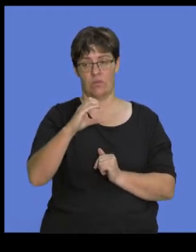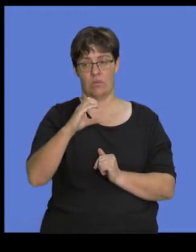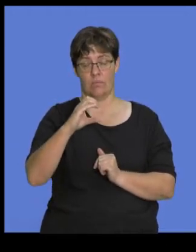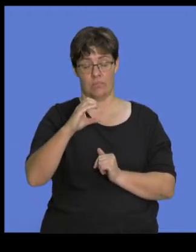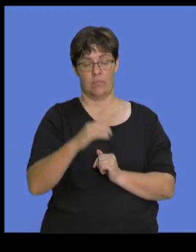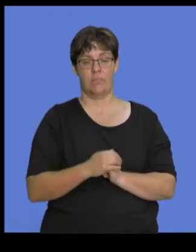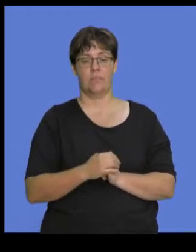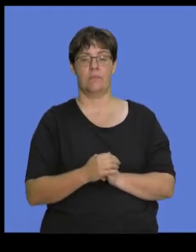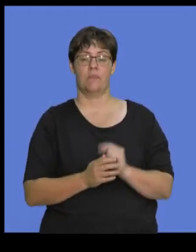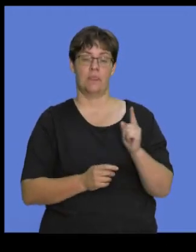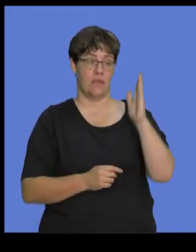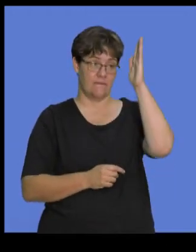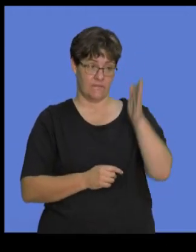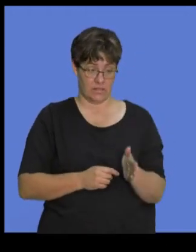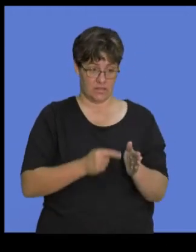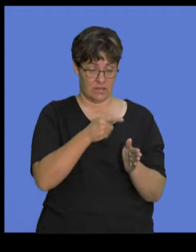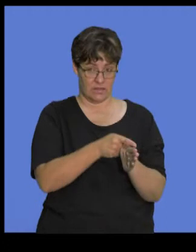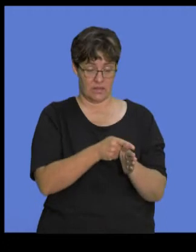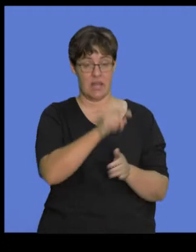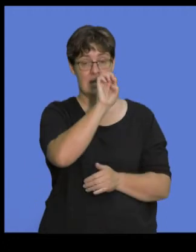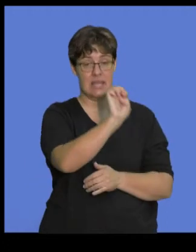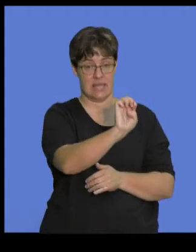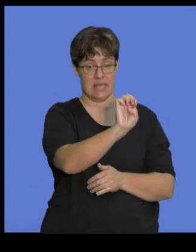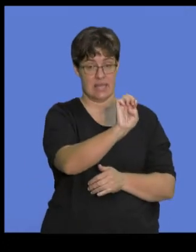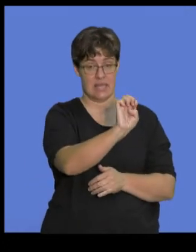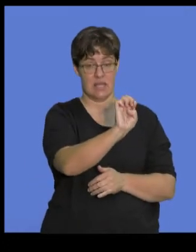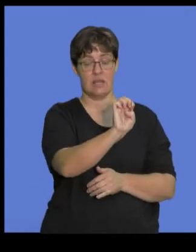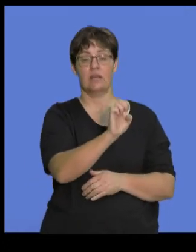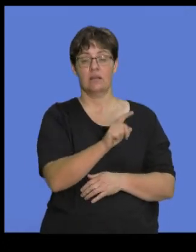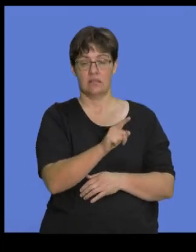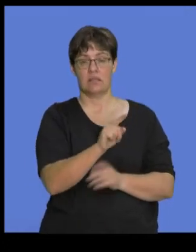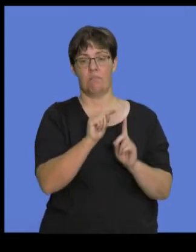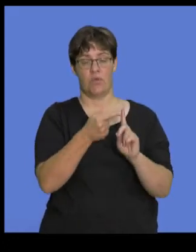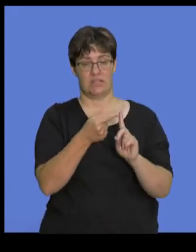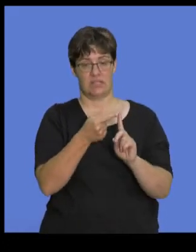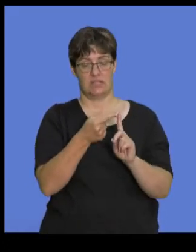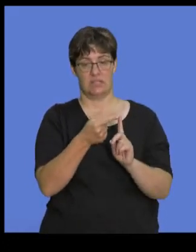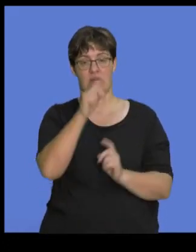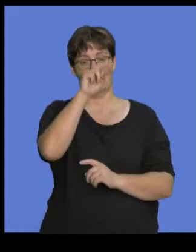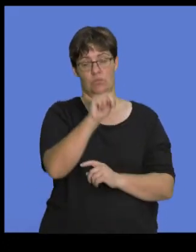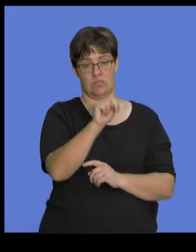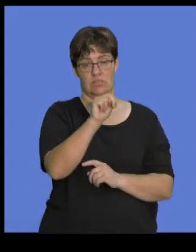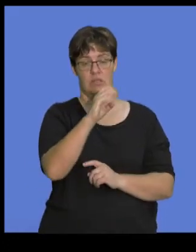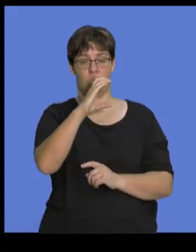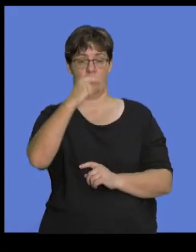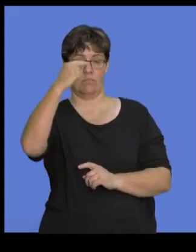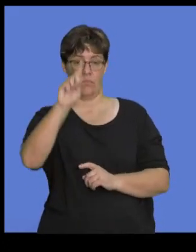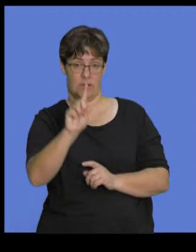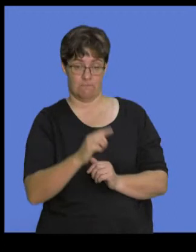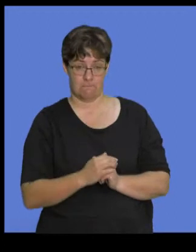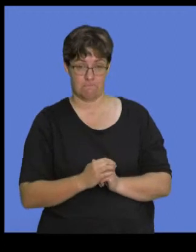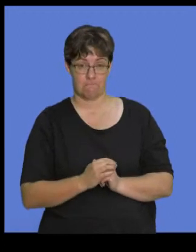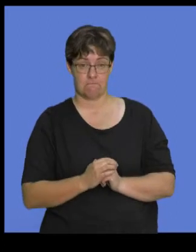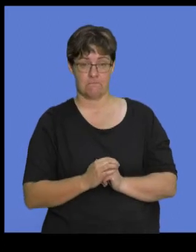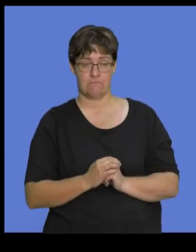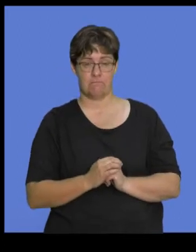then on the vertical axis, we've got E, which is electric field at a point in newtons per coulomb, right?